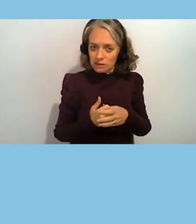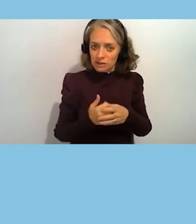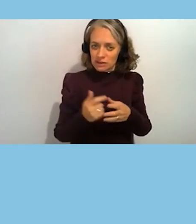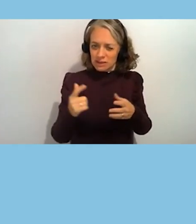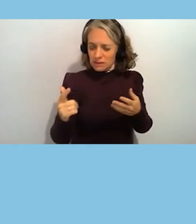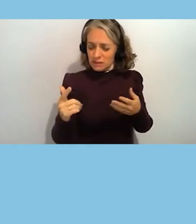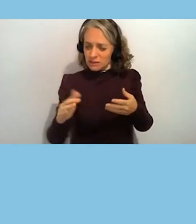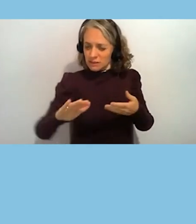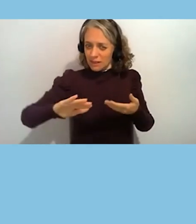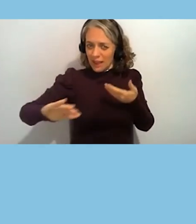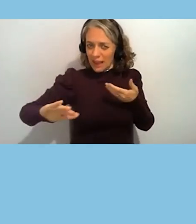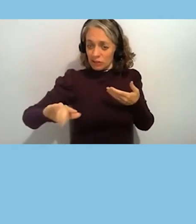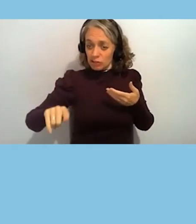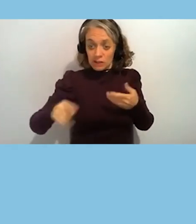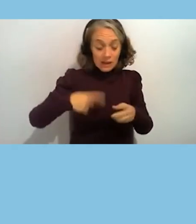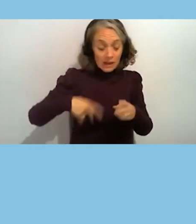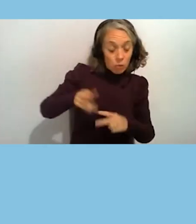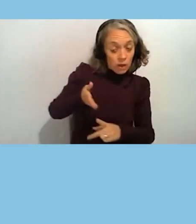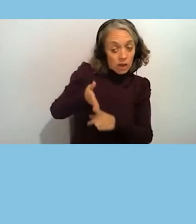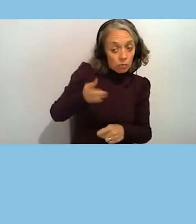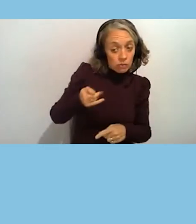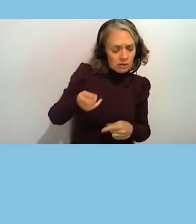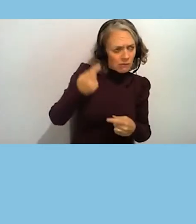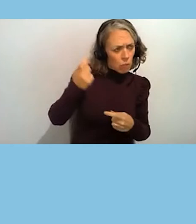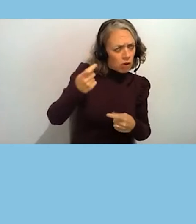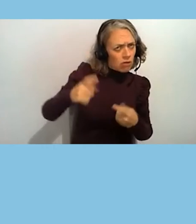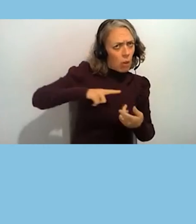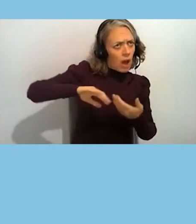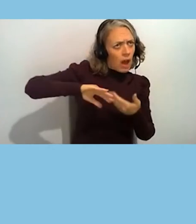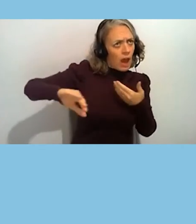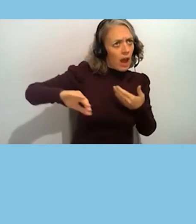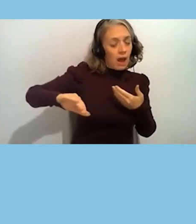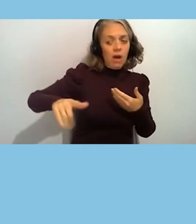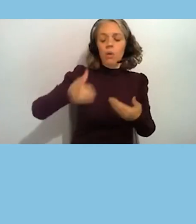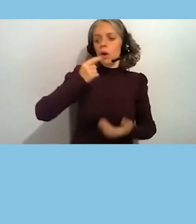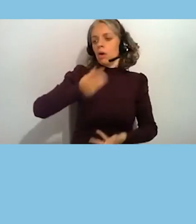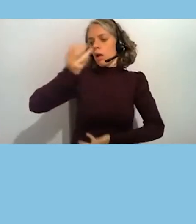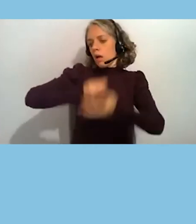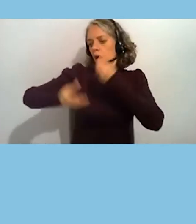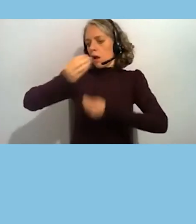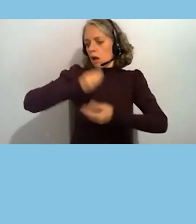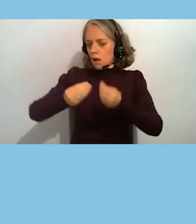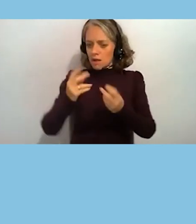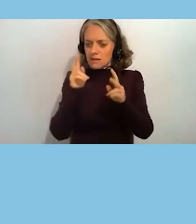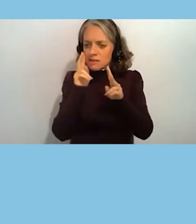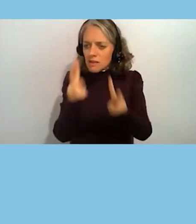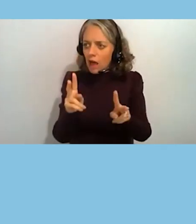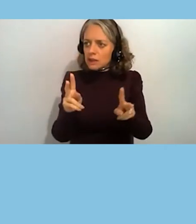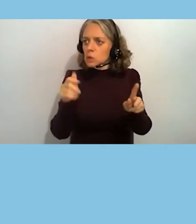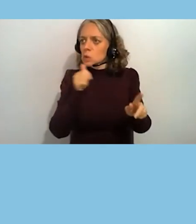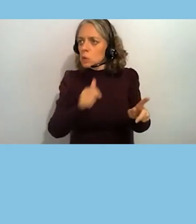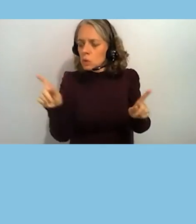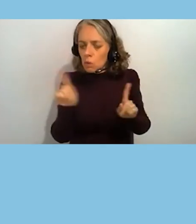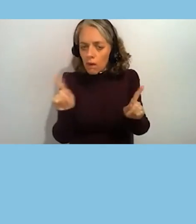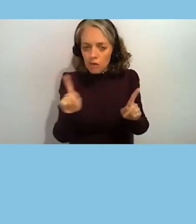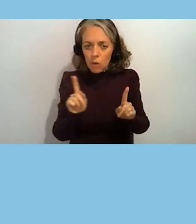edge, were it to be noticed, wondered about, would have so much to tell us about the use of sight in the formation not